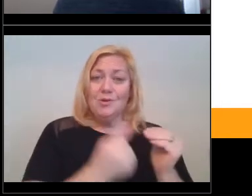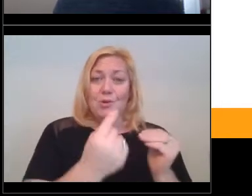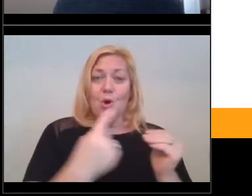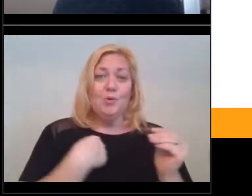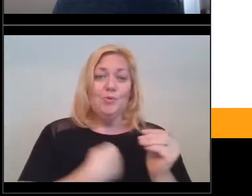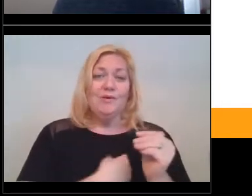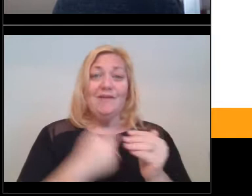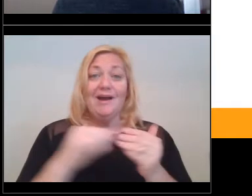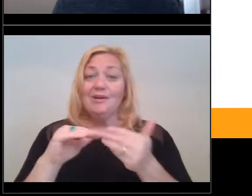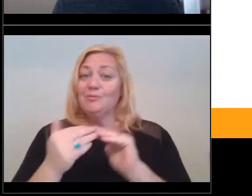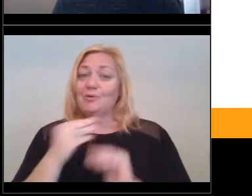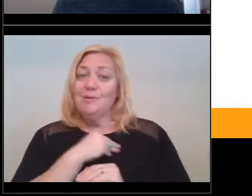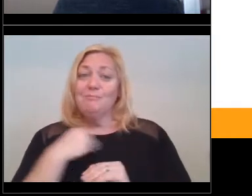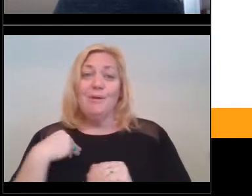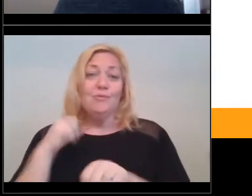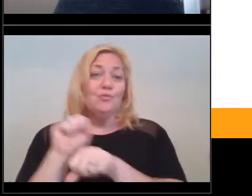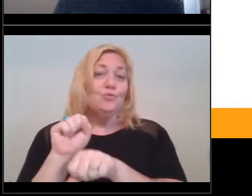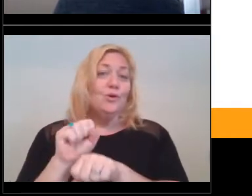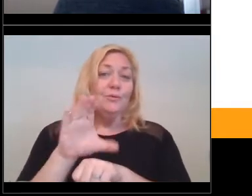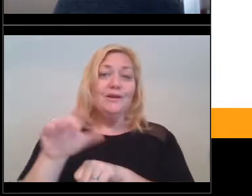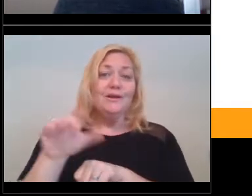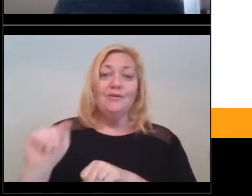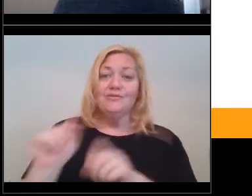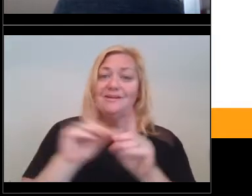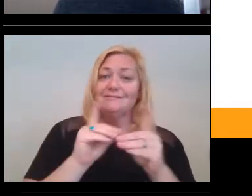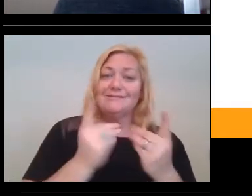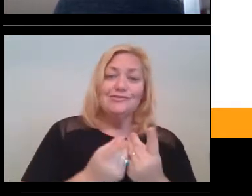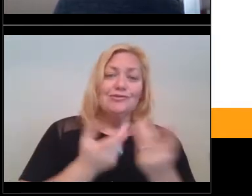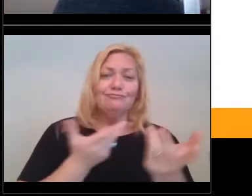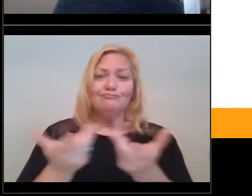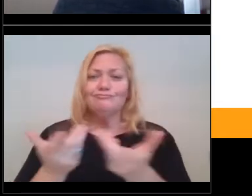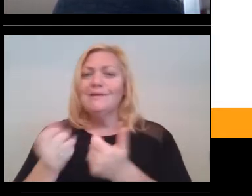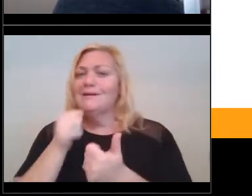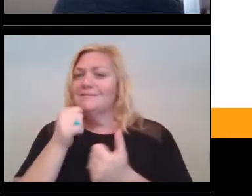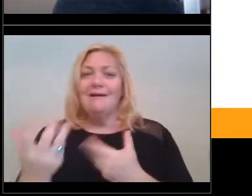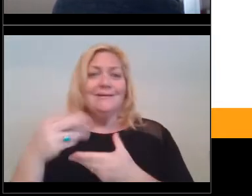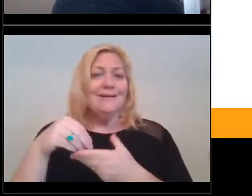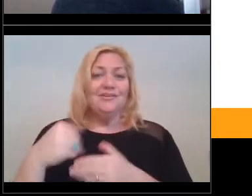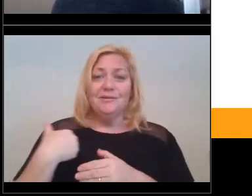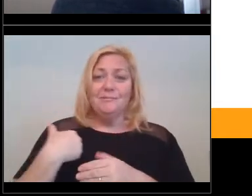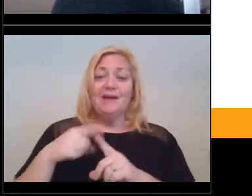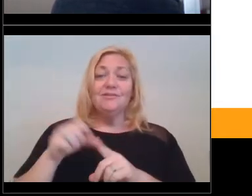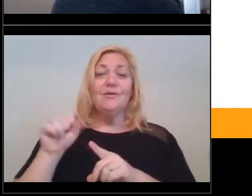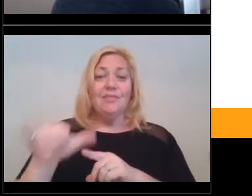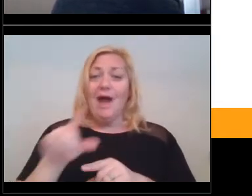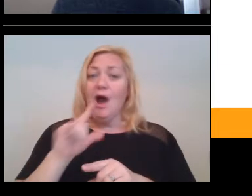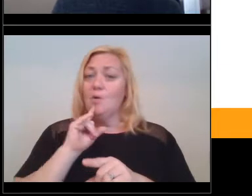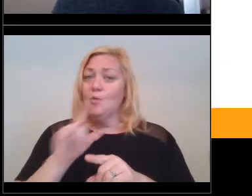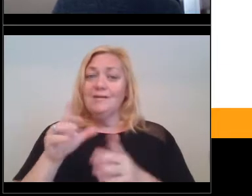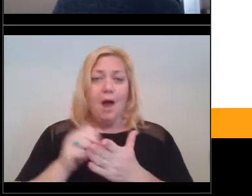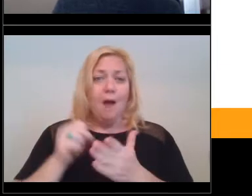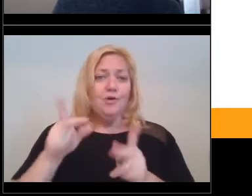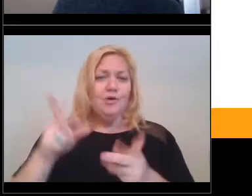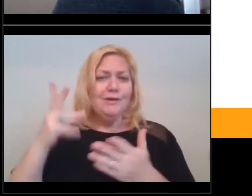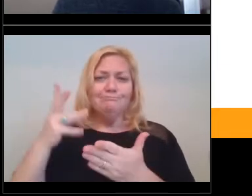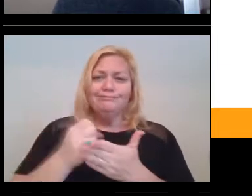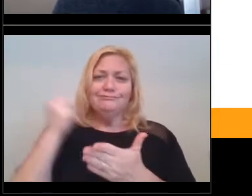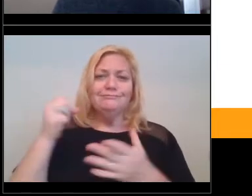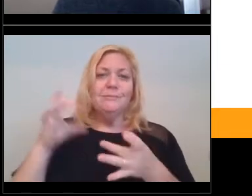community members working with our Caltrans districts that had not engaged in the past, and so that was a great opportunity to make